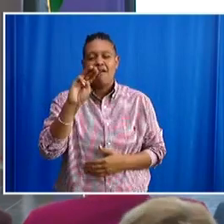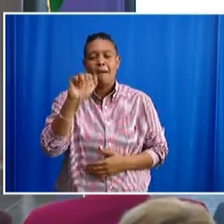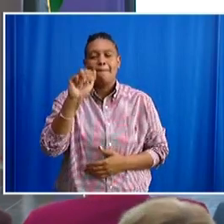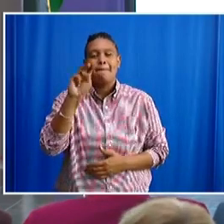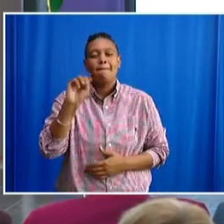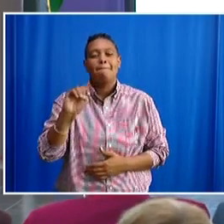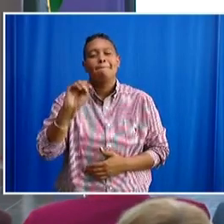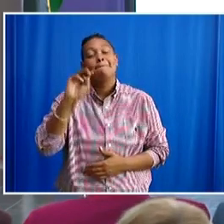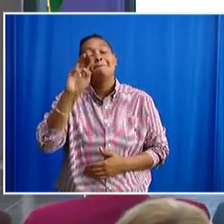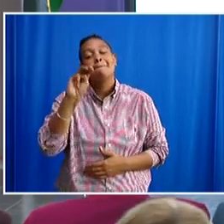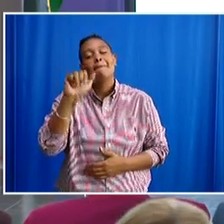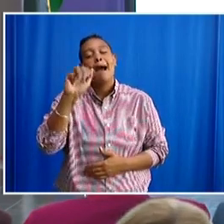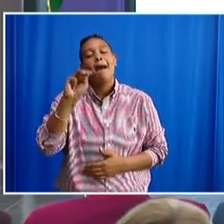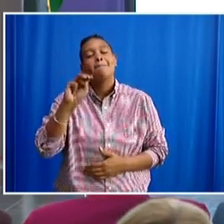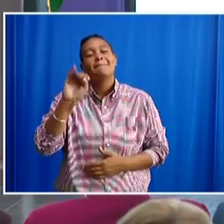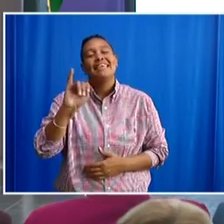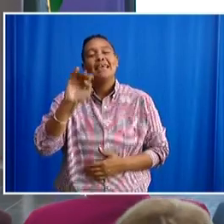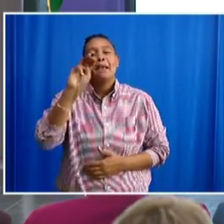Mit Satori.